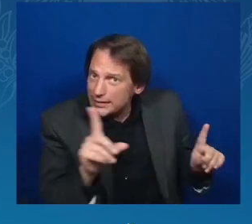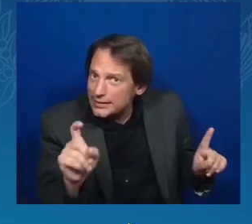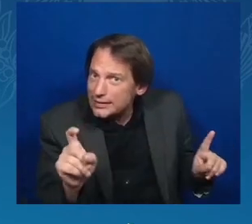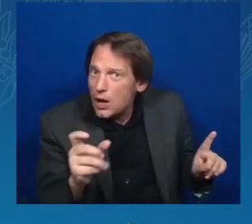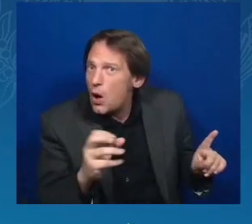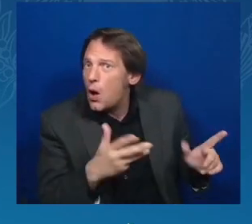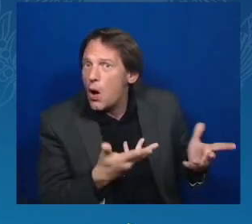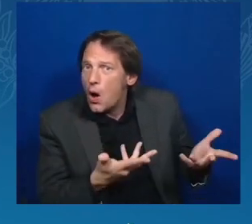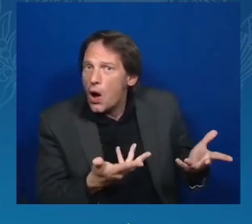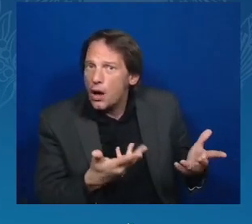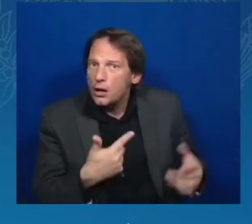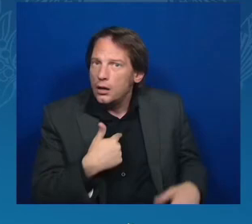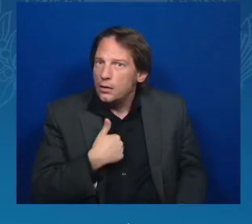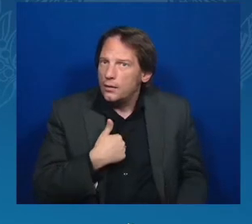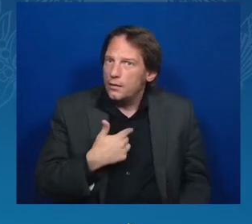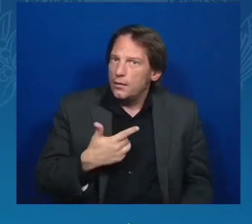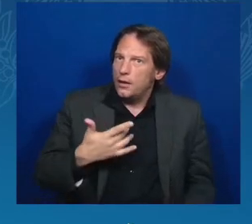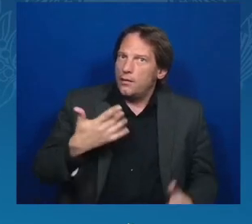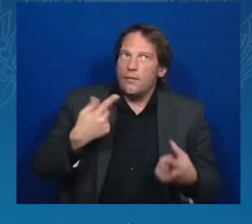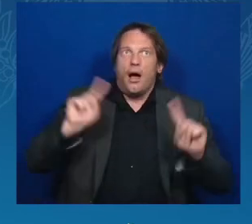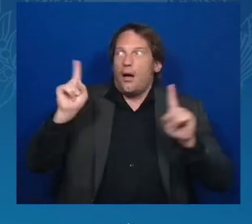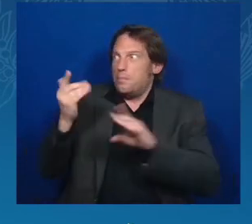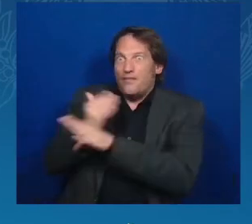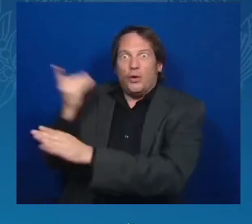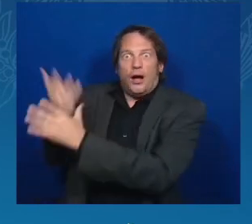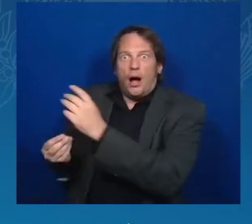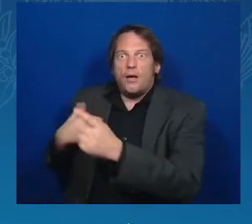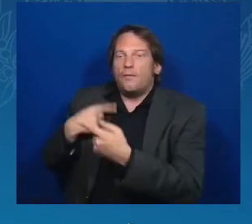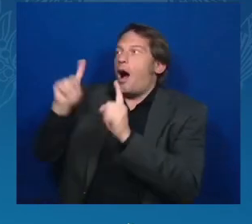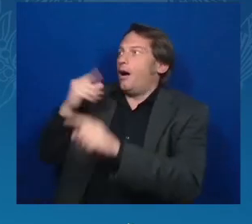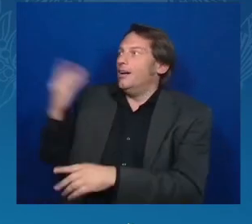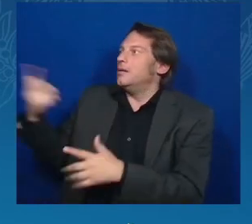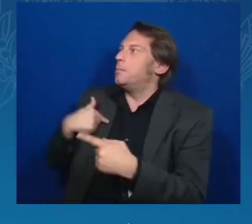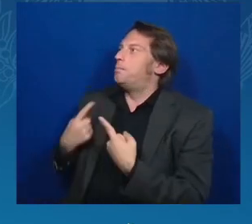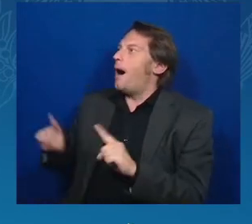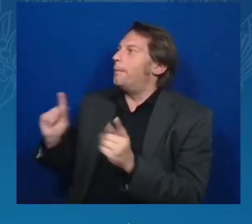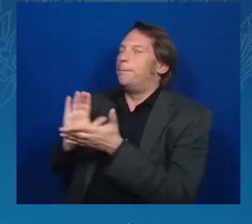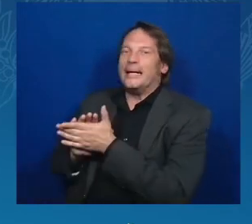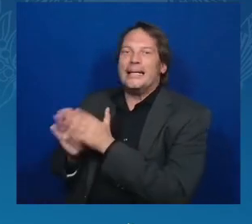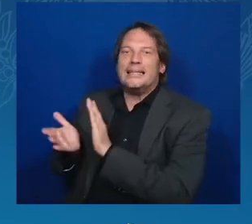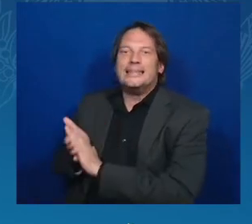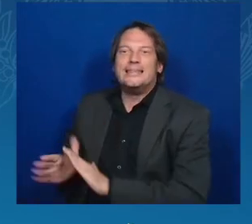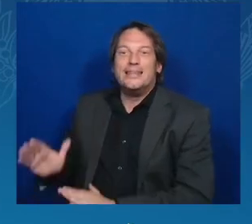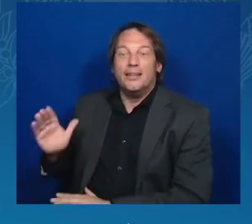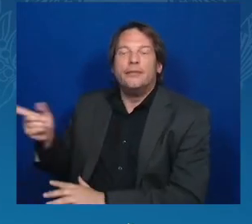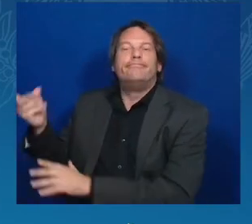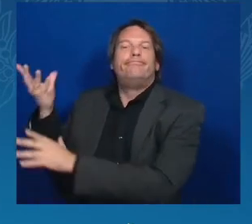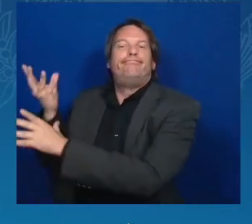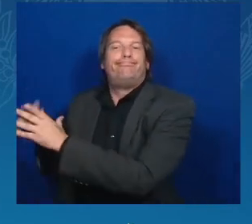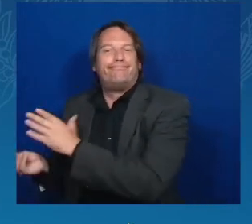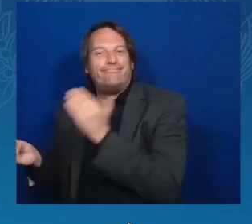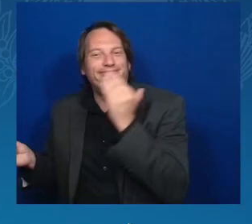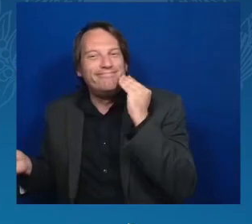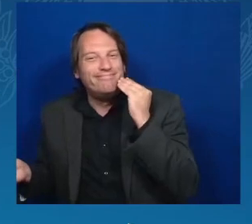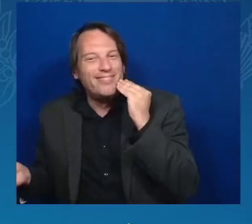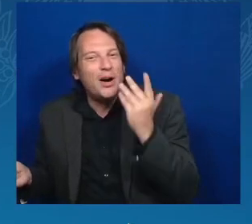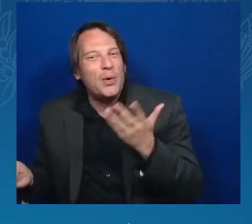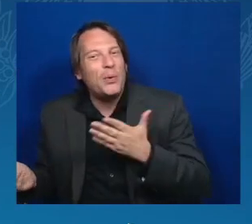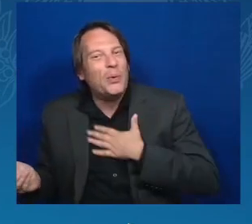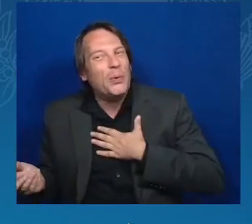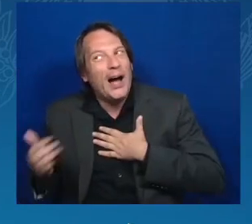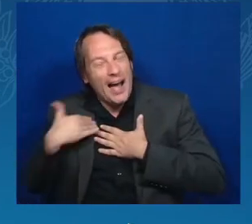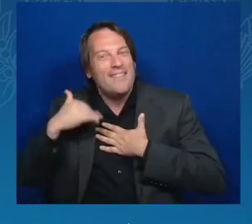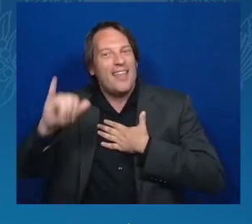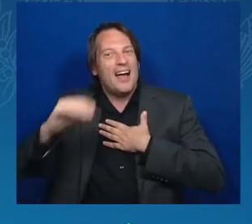Yeah. And just as a person who experiences that kind of thing,